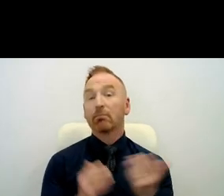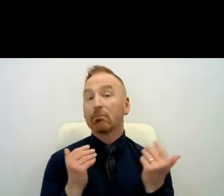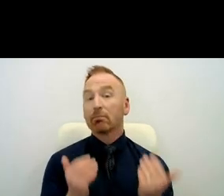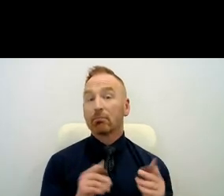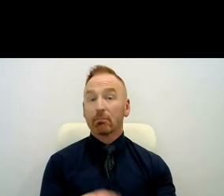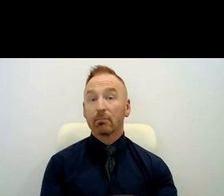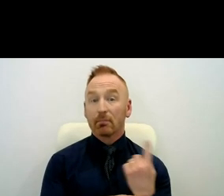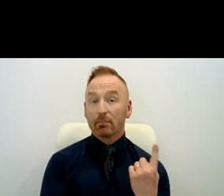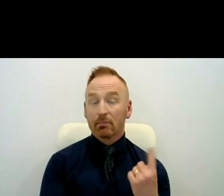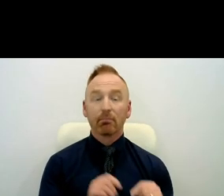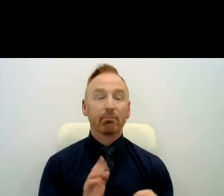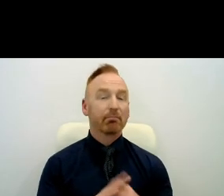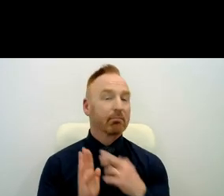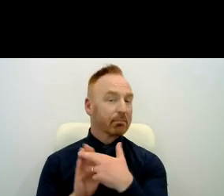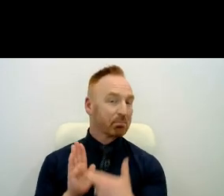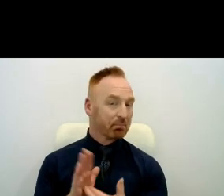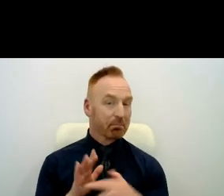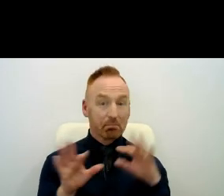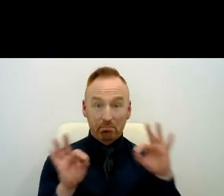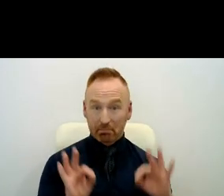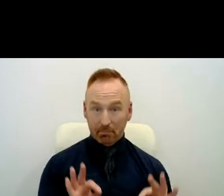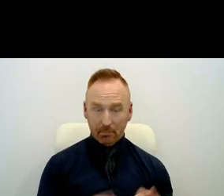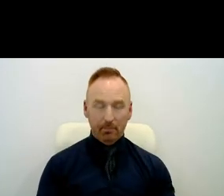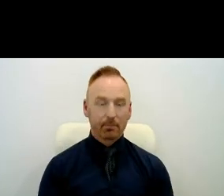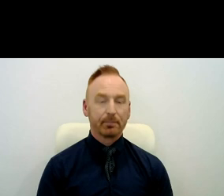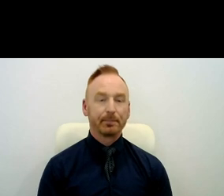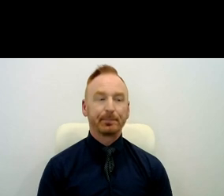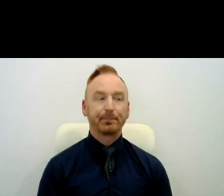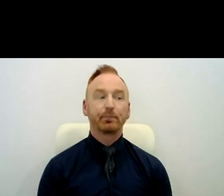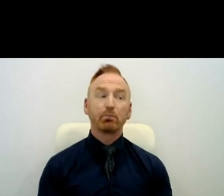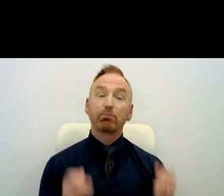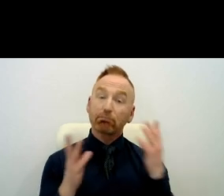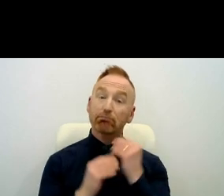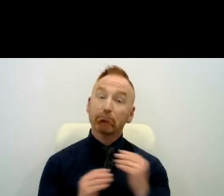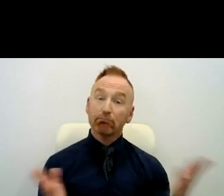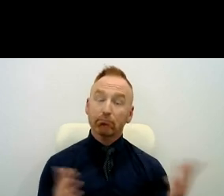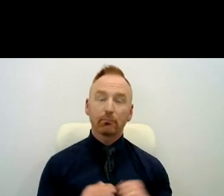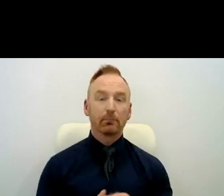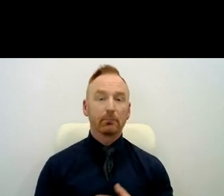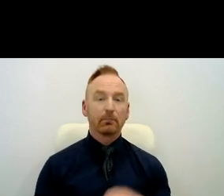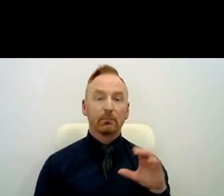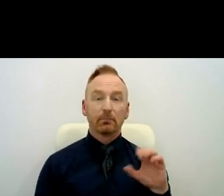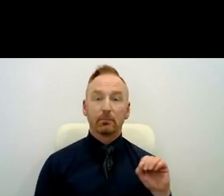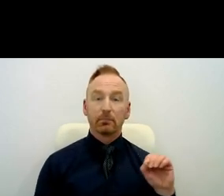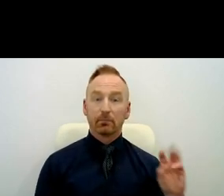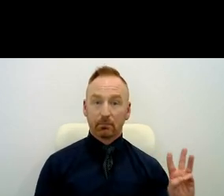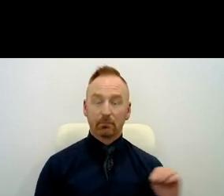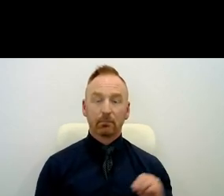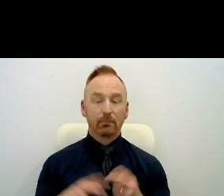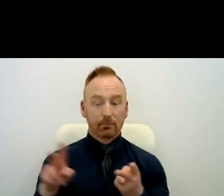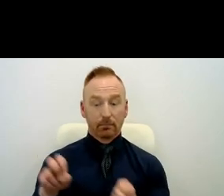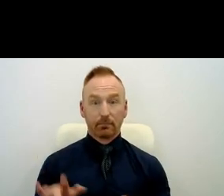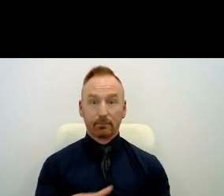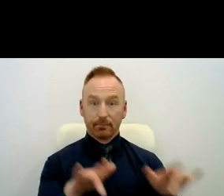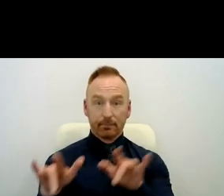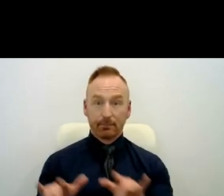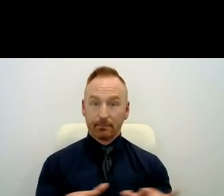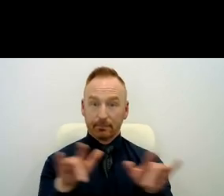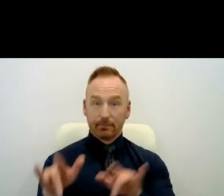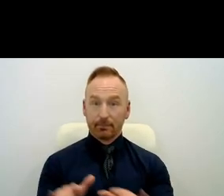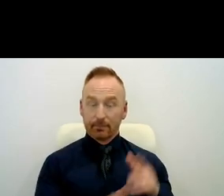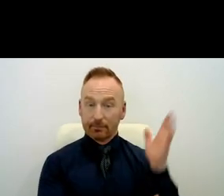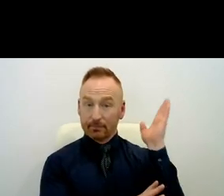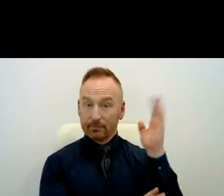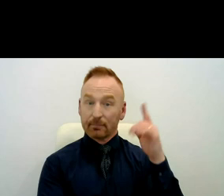Before we begin today, I have a few housekeeping items. I want to let everyone know the City of Winnipeg is recording this session